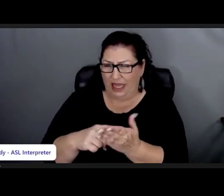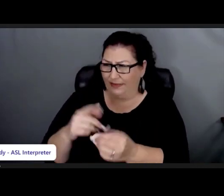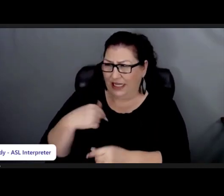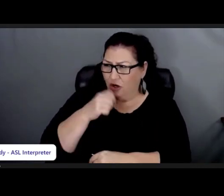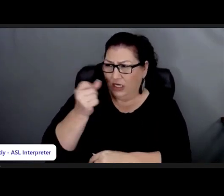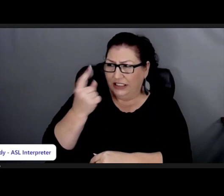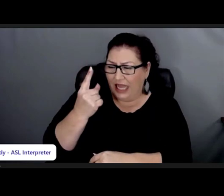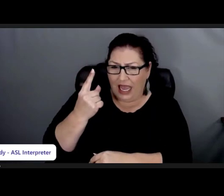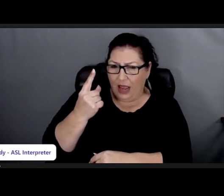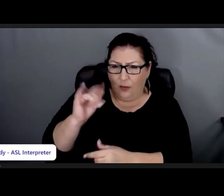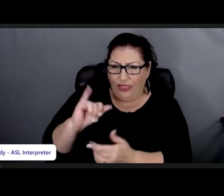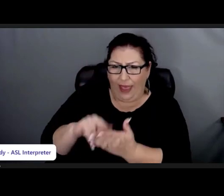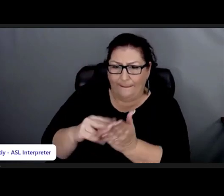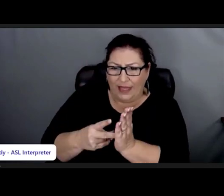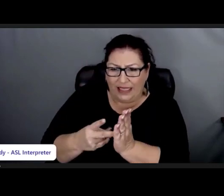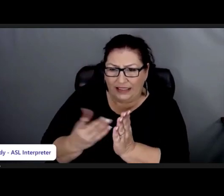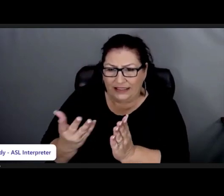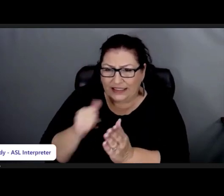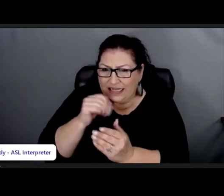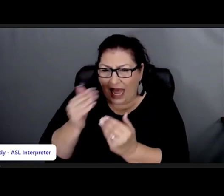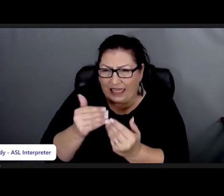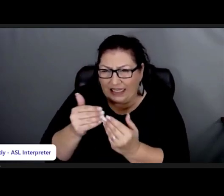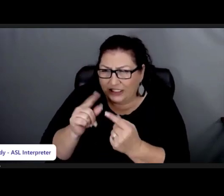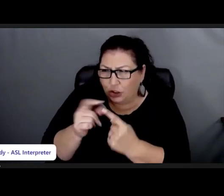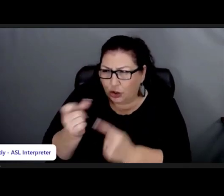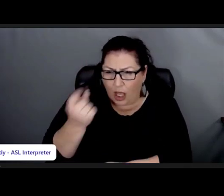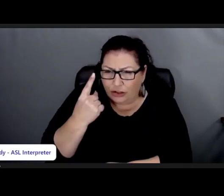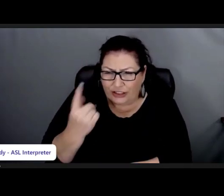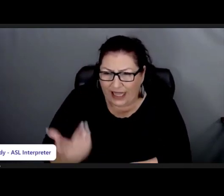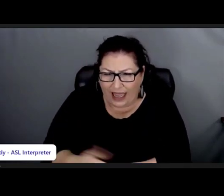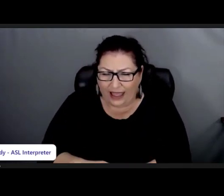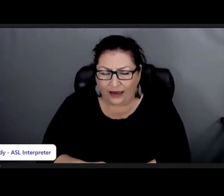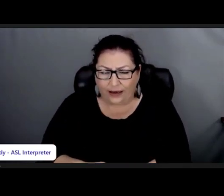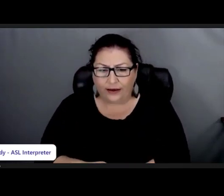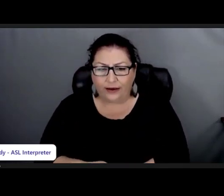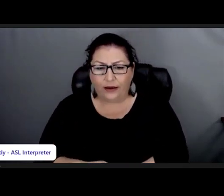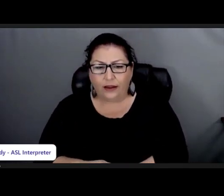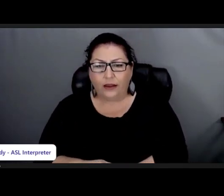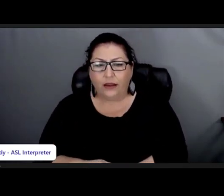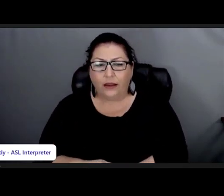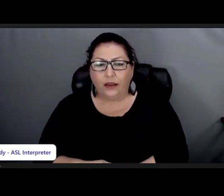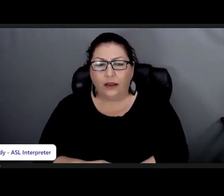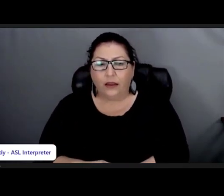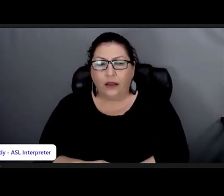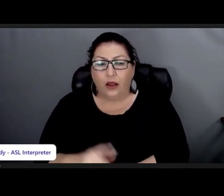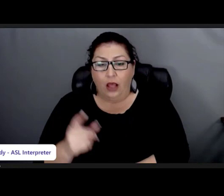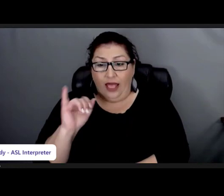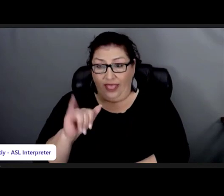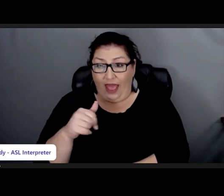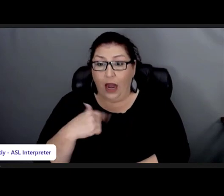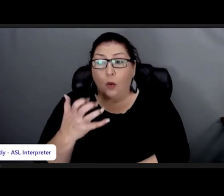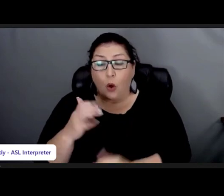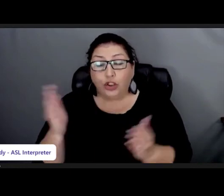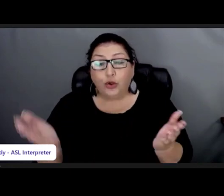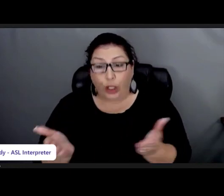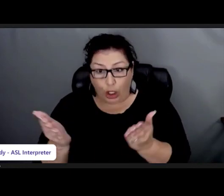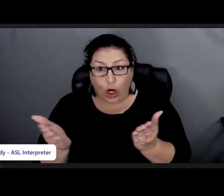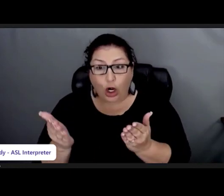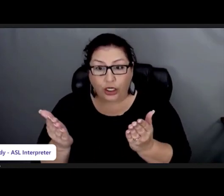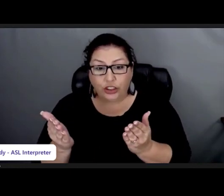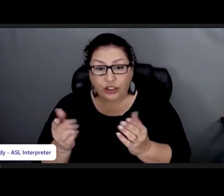not easy to digest. For that, I'd like to encourage